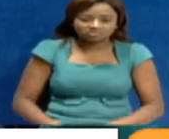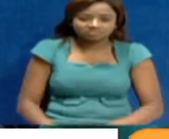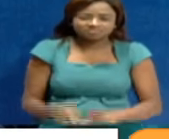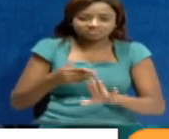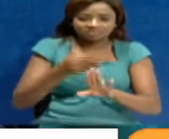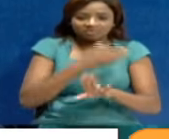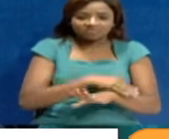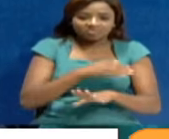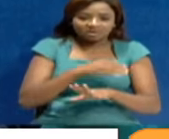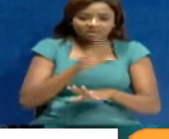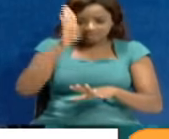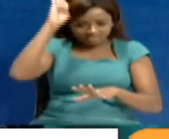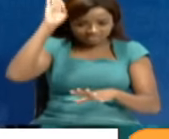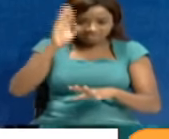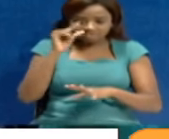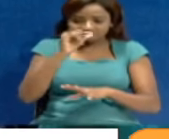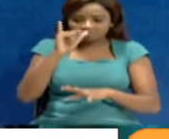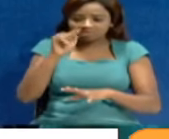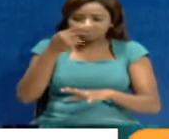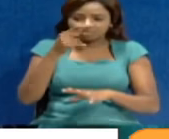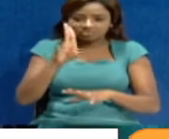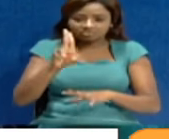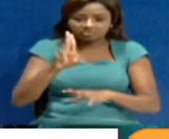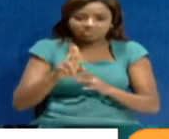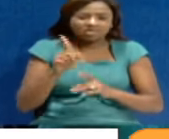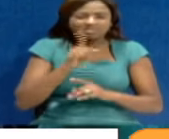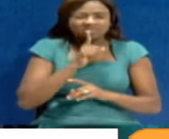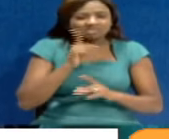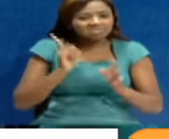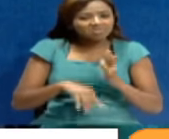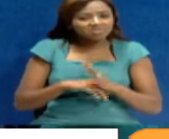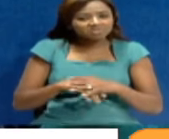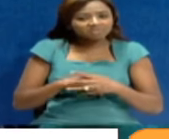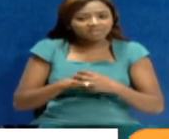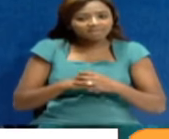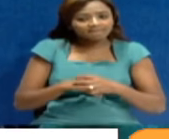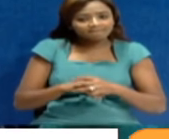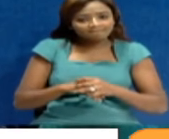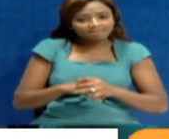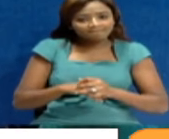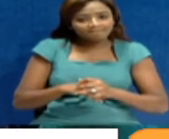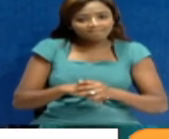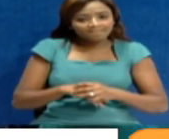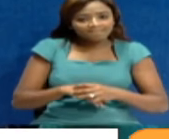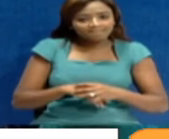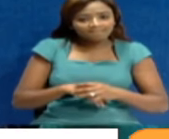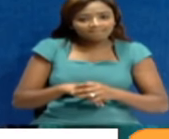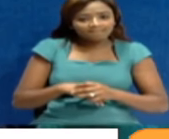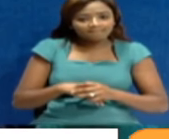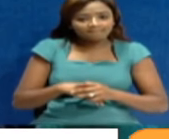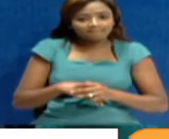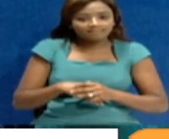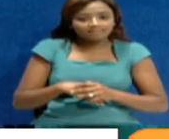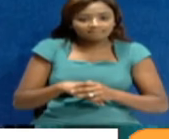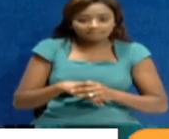General, Professor Githu Muigai. Professor Githu Muigai told us in one of those many legal forums that the